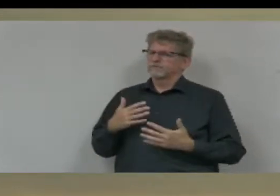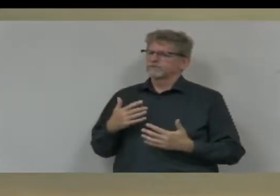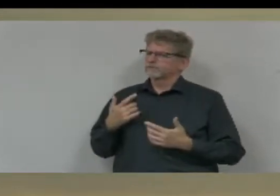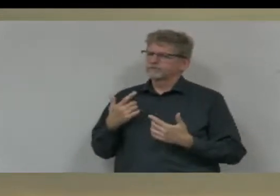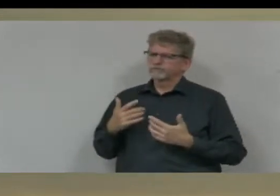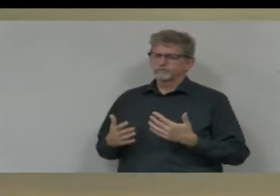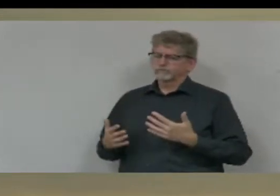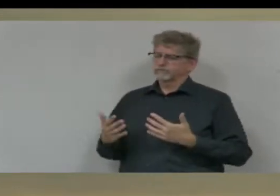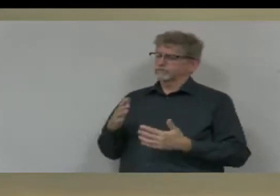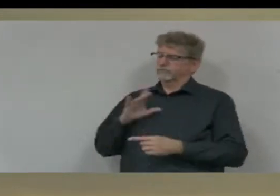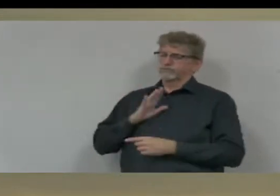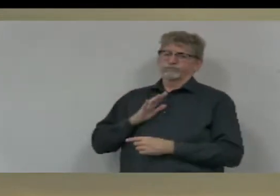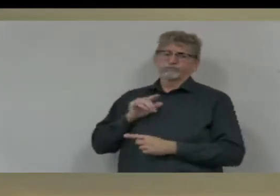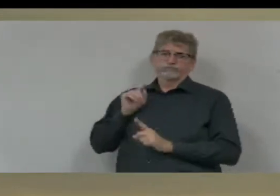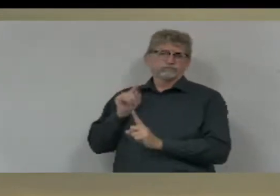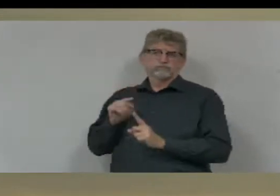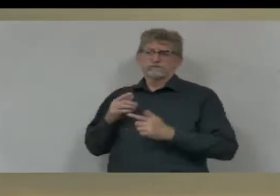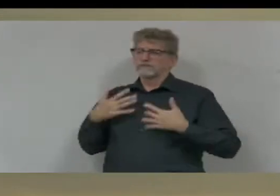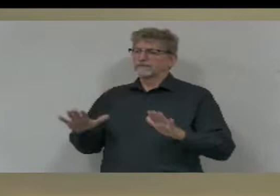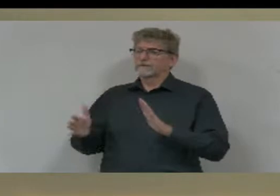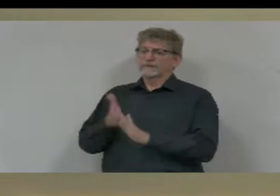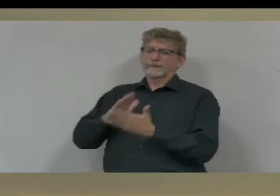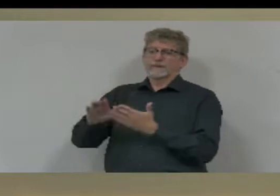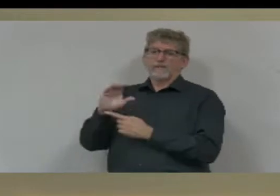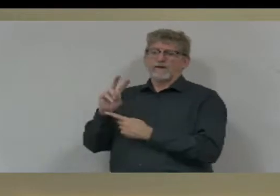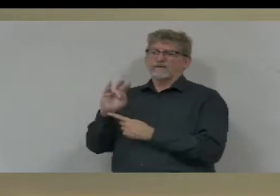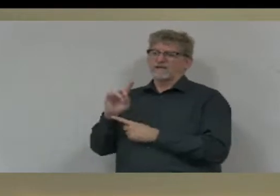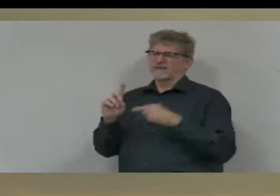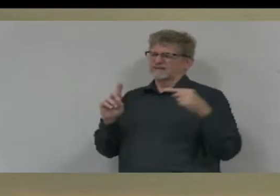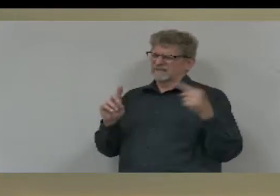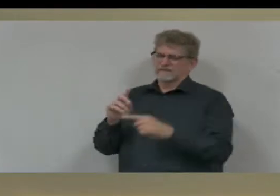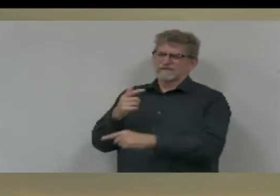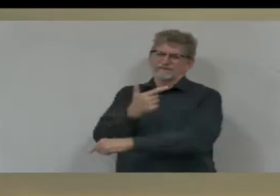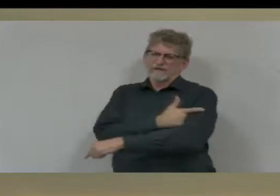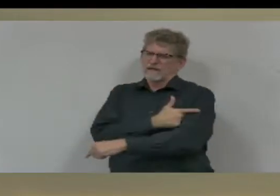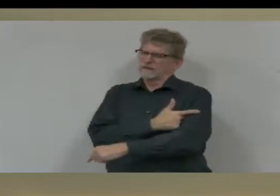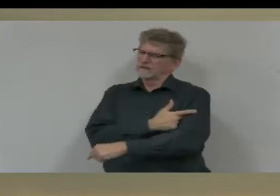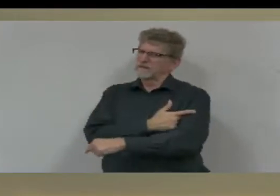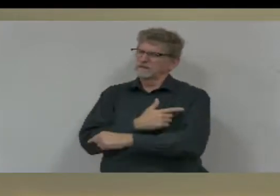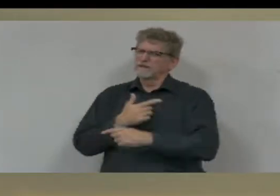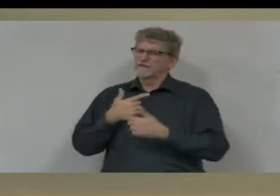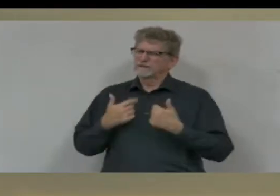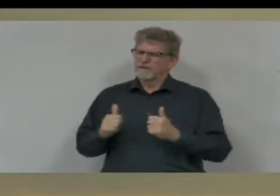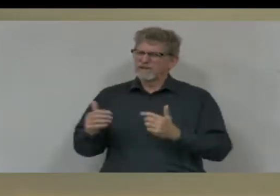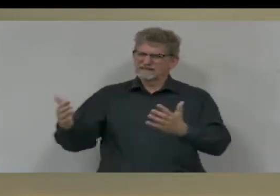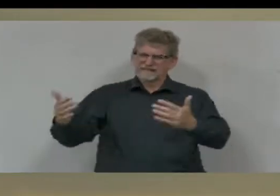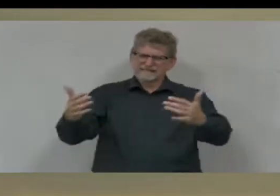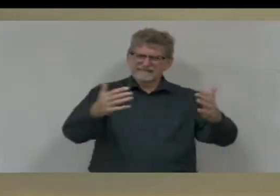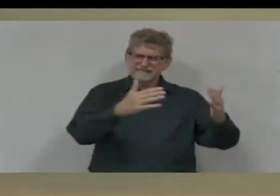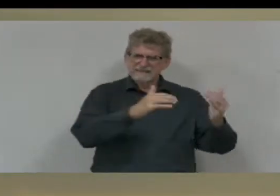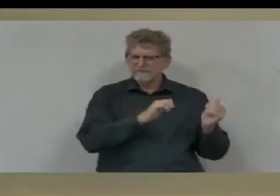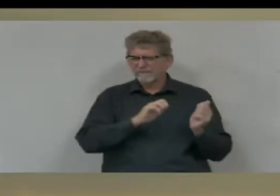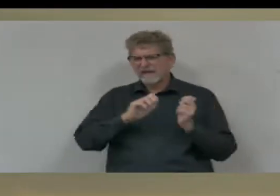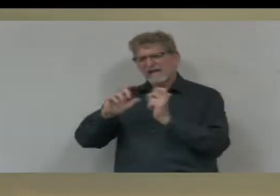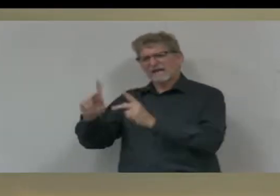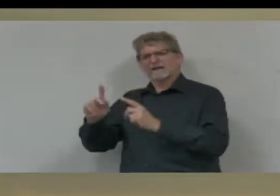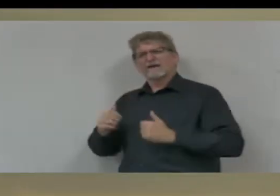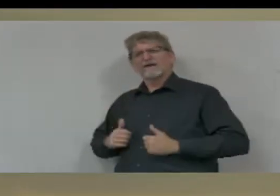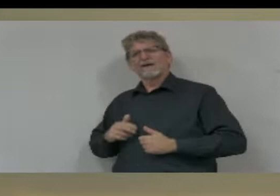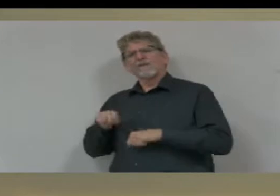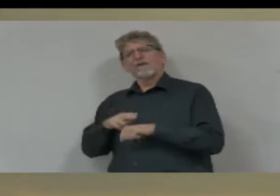this pandemic and to get back to life as it was before, normal life, which is what we all want.